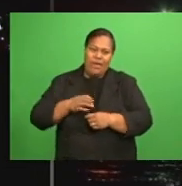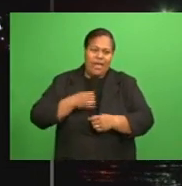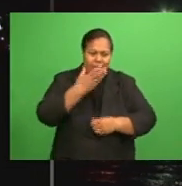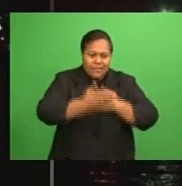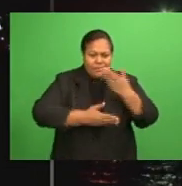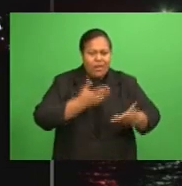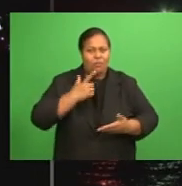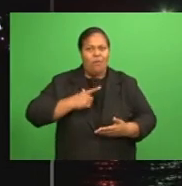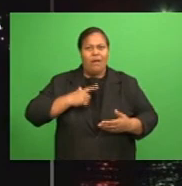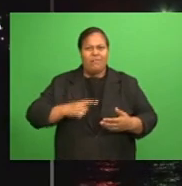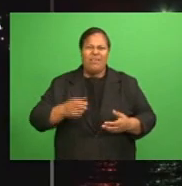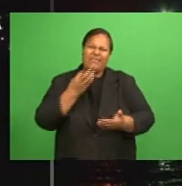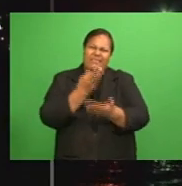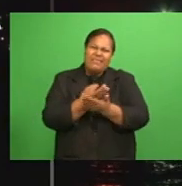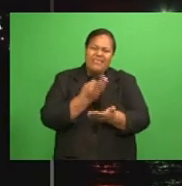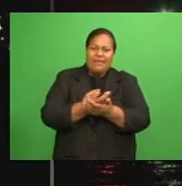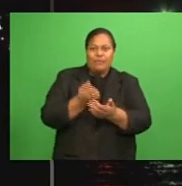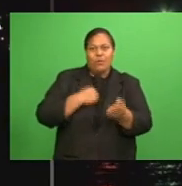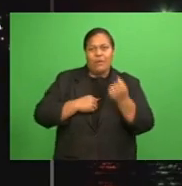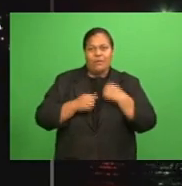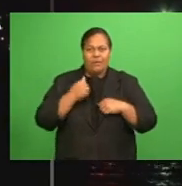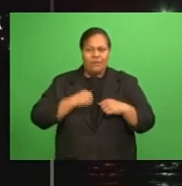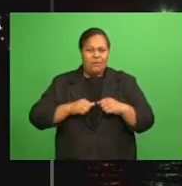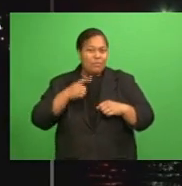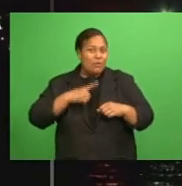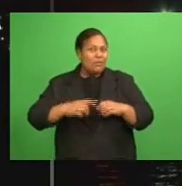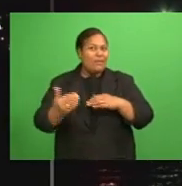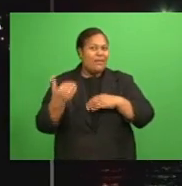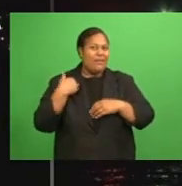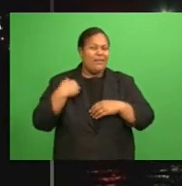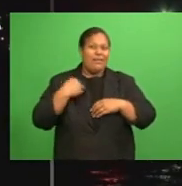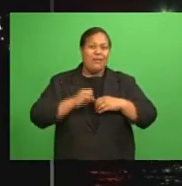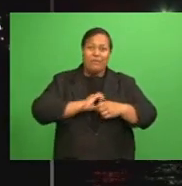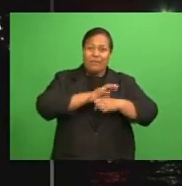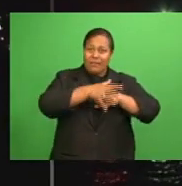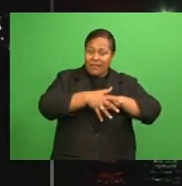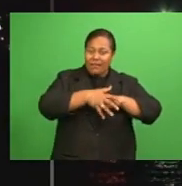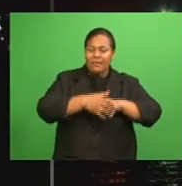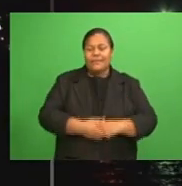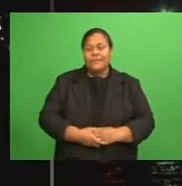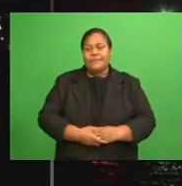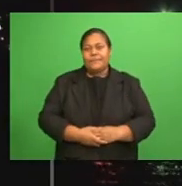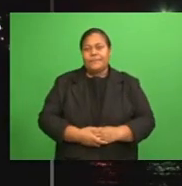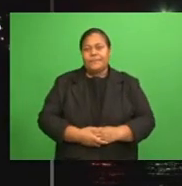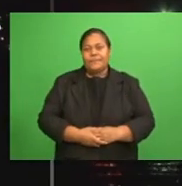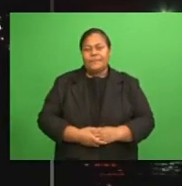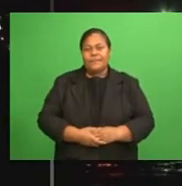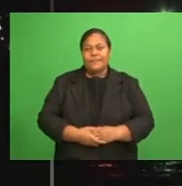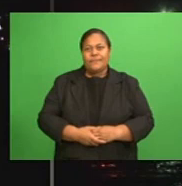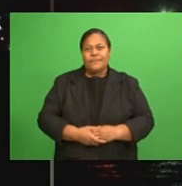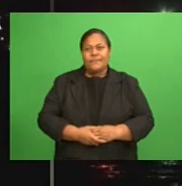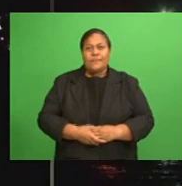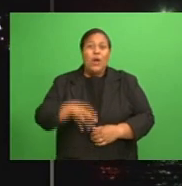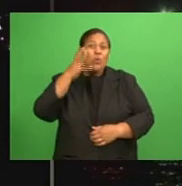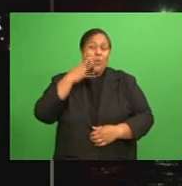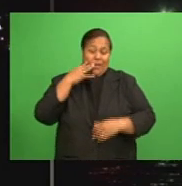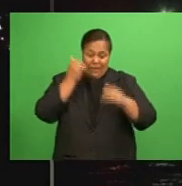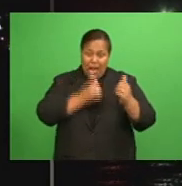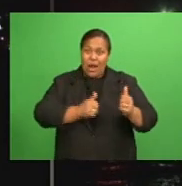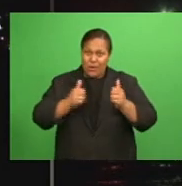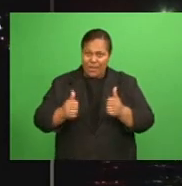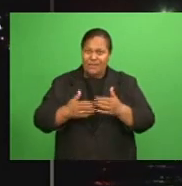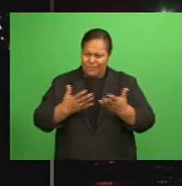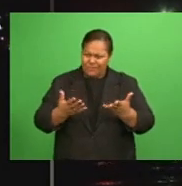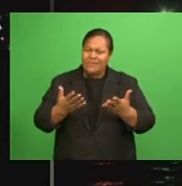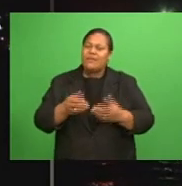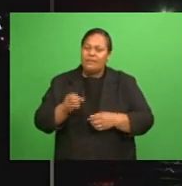financial struggles due to the negative effects of COVID-19. Apanisa Wangairandovo reports, while temporary arrangements have been made,